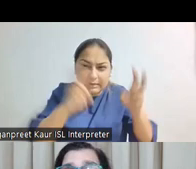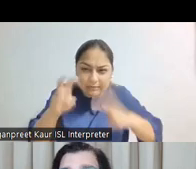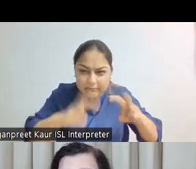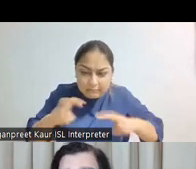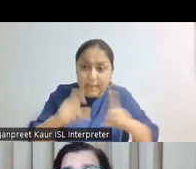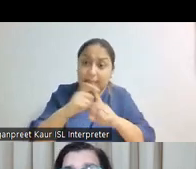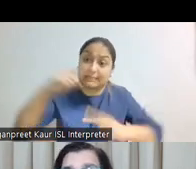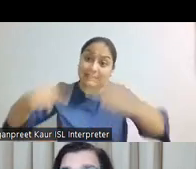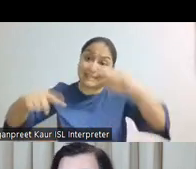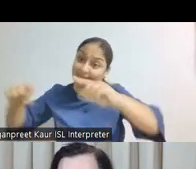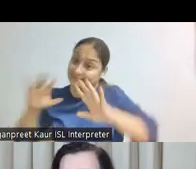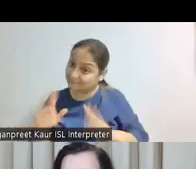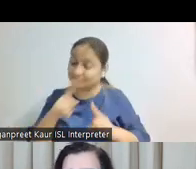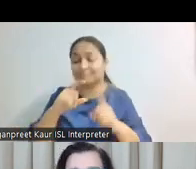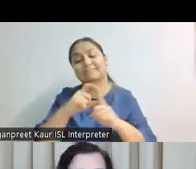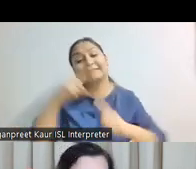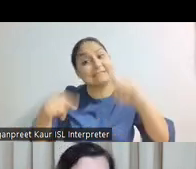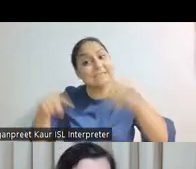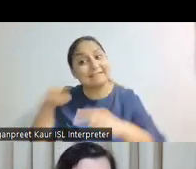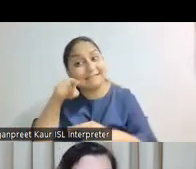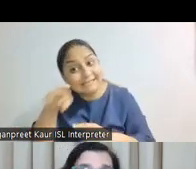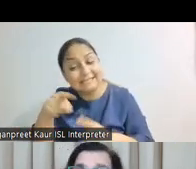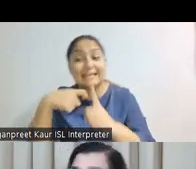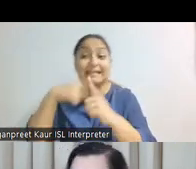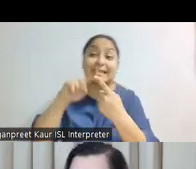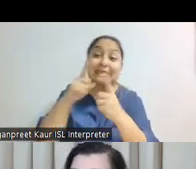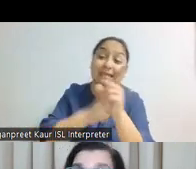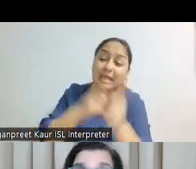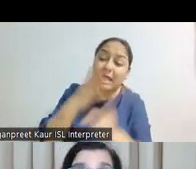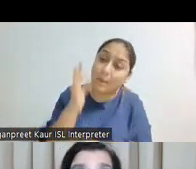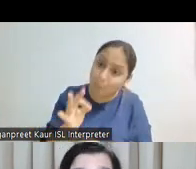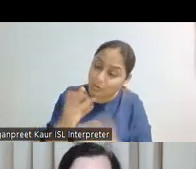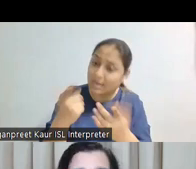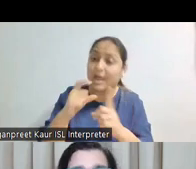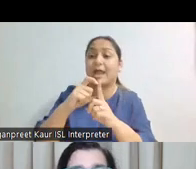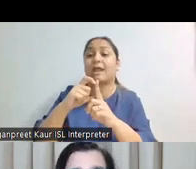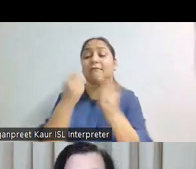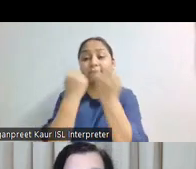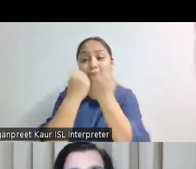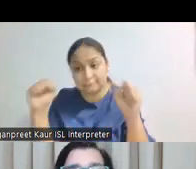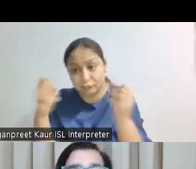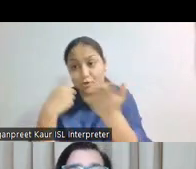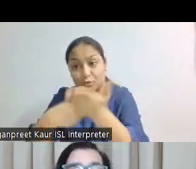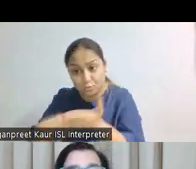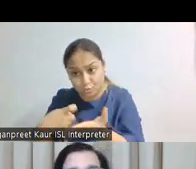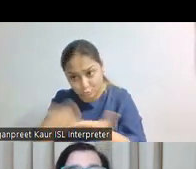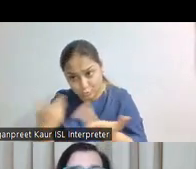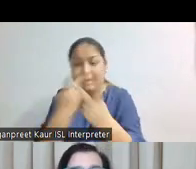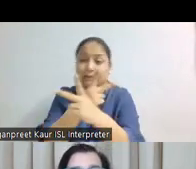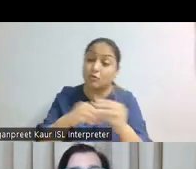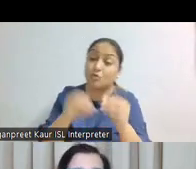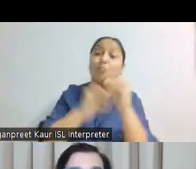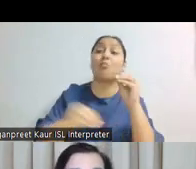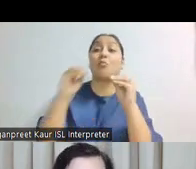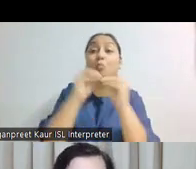So diversity is a key factor for democracy, for women rights, but also to make a more